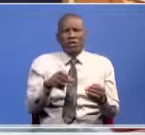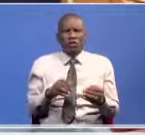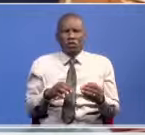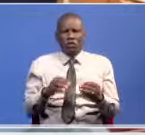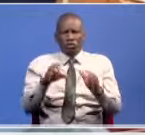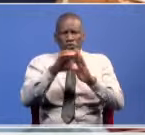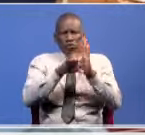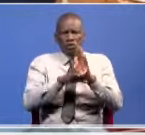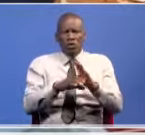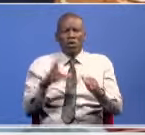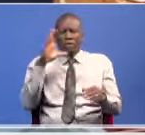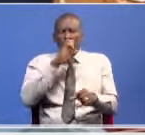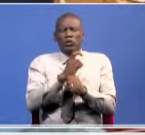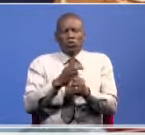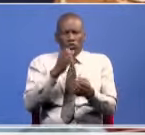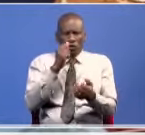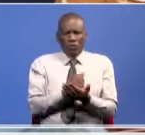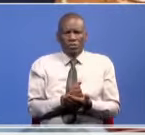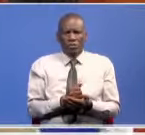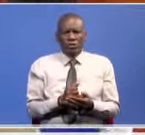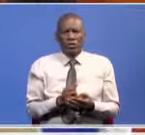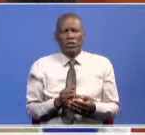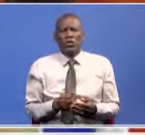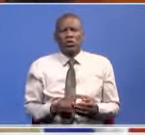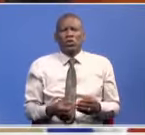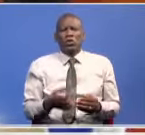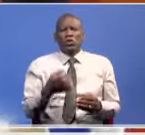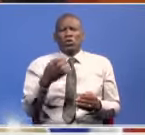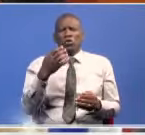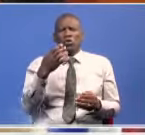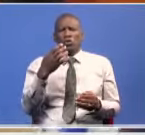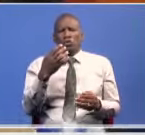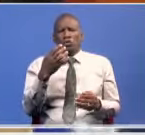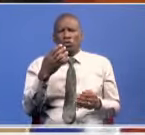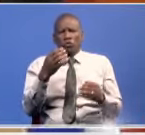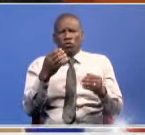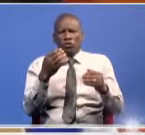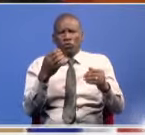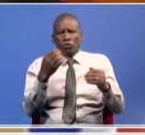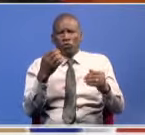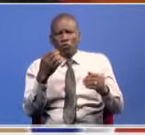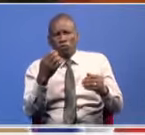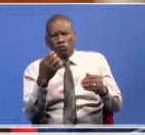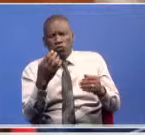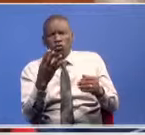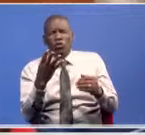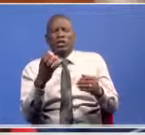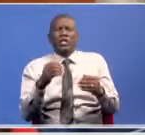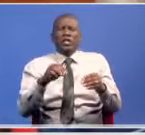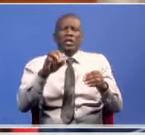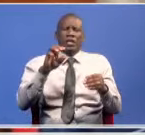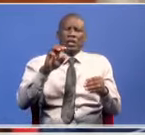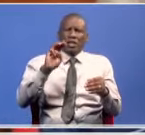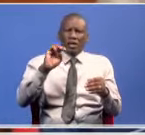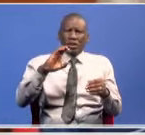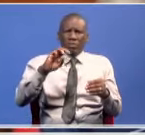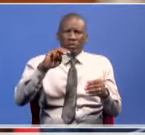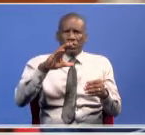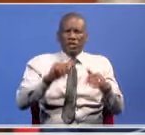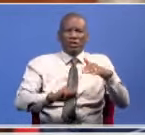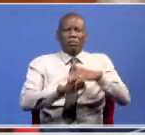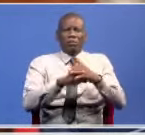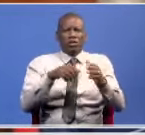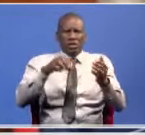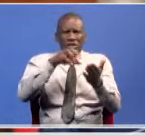and abuse of office. 14 MCAs supported the motion, 17 rejected it, and 3 members abstained. After hearing